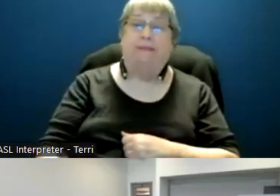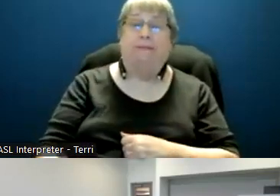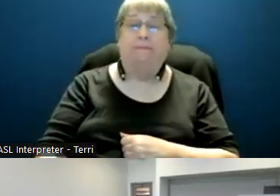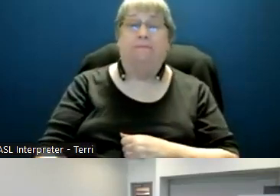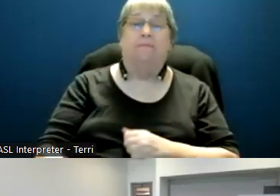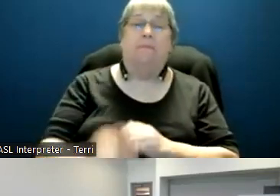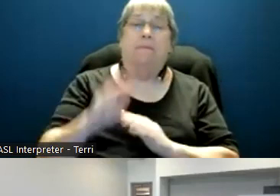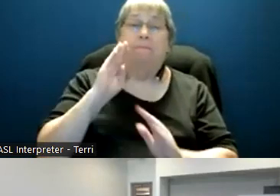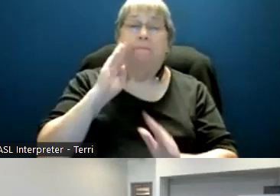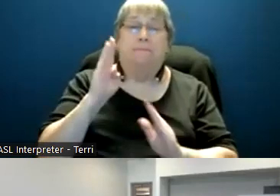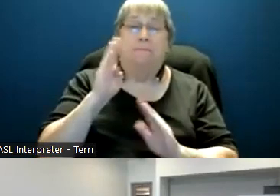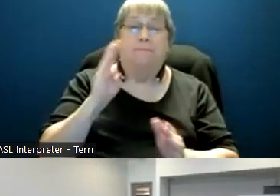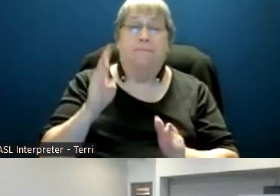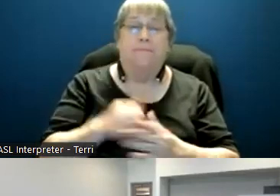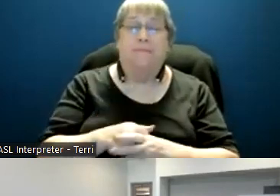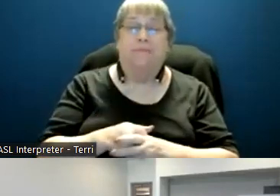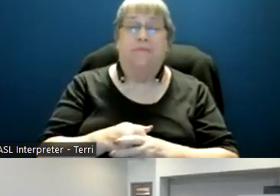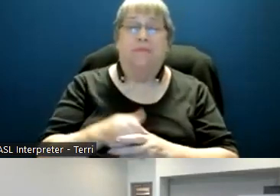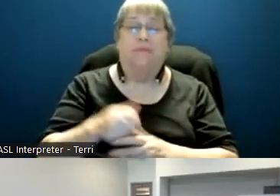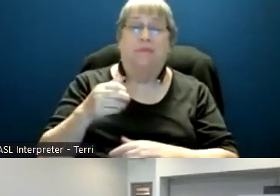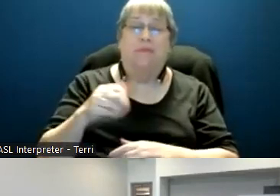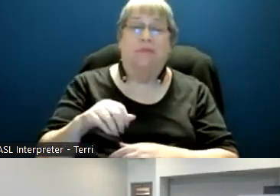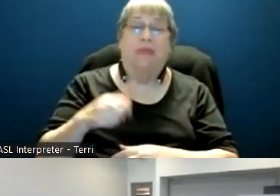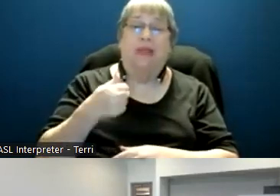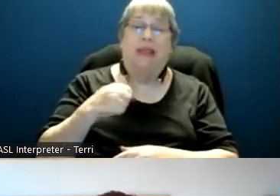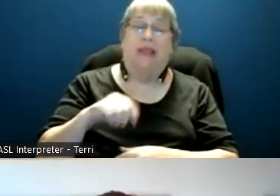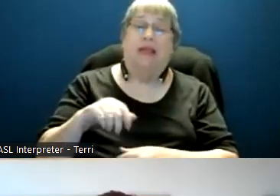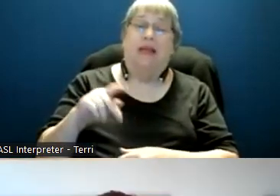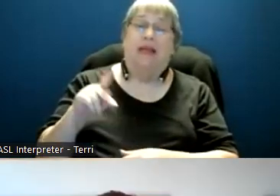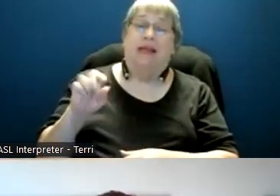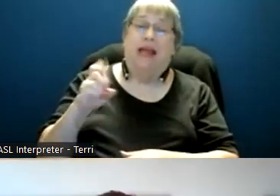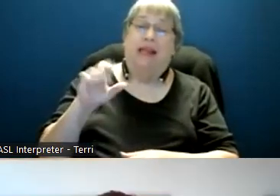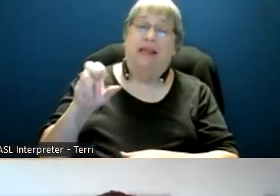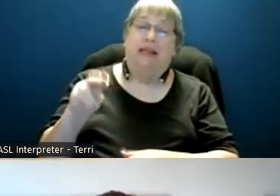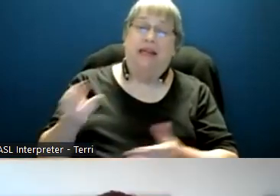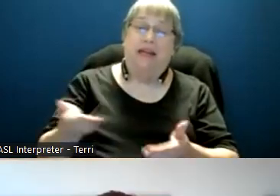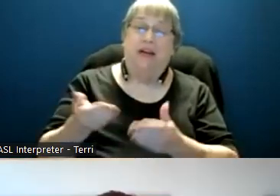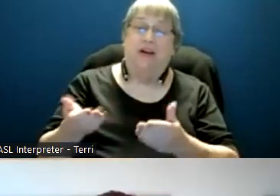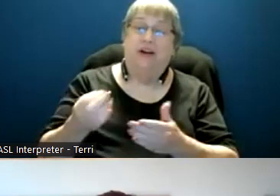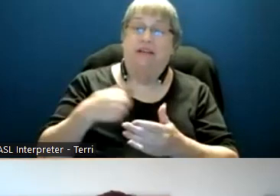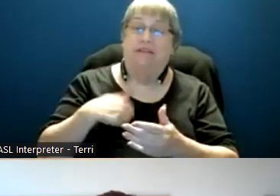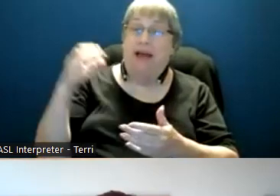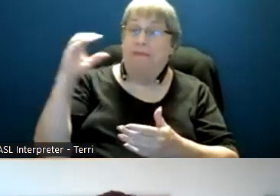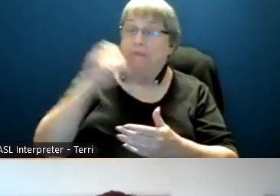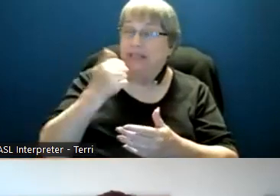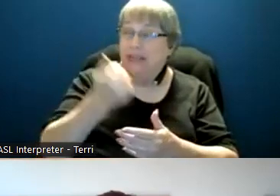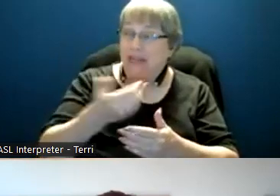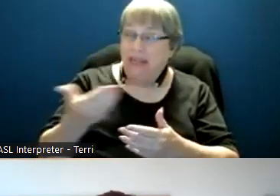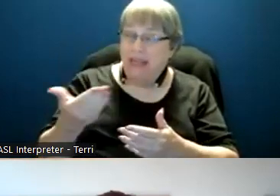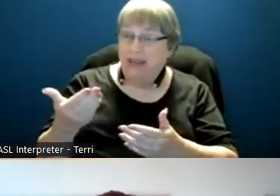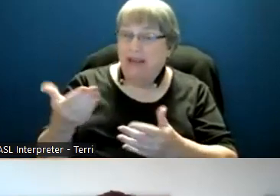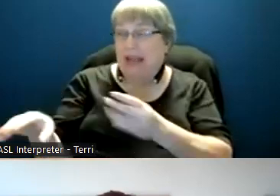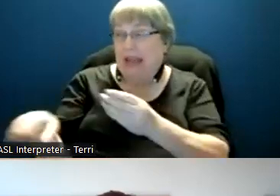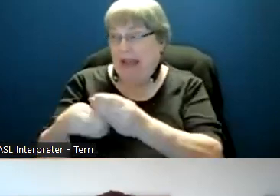Hello, Kaylin Chandler here, presenting from the vaccinations group. And Sophia, you can jump in if I miss anything. We're putting together